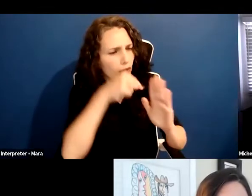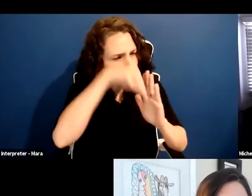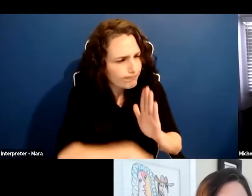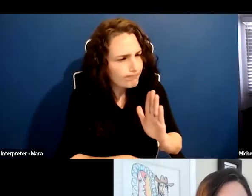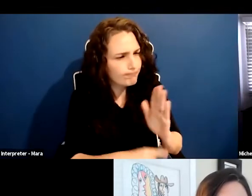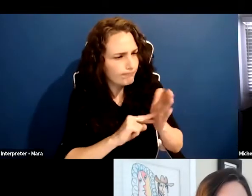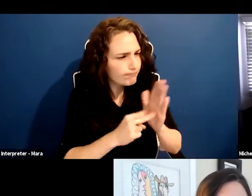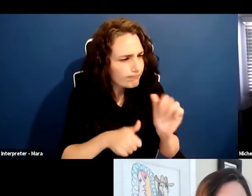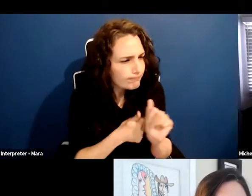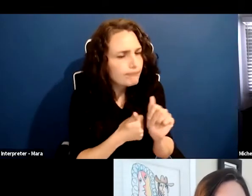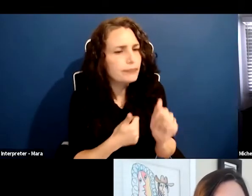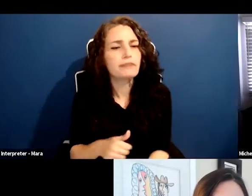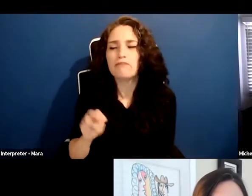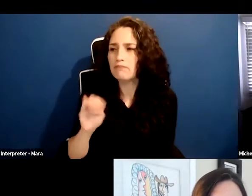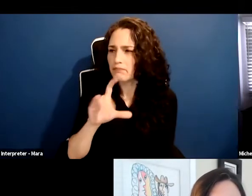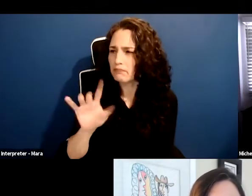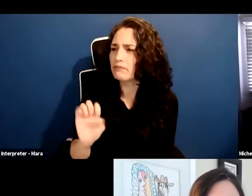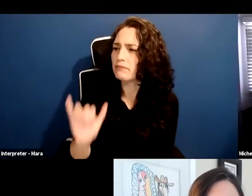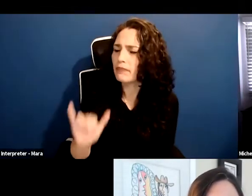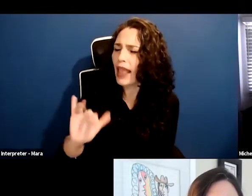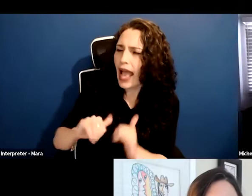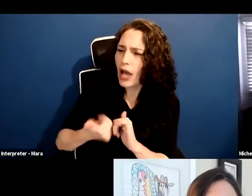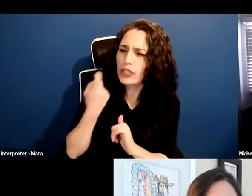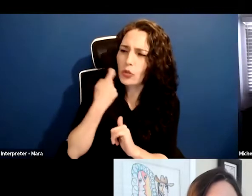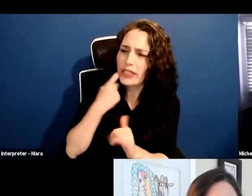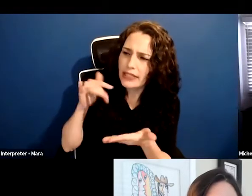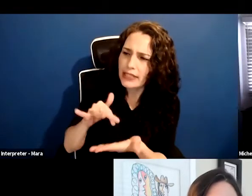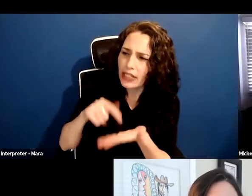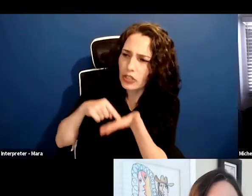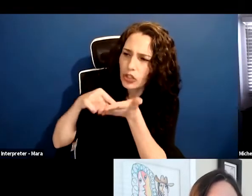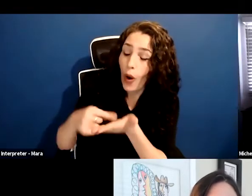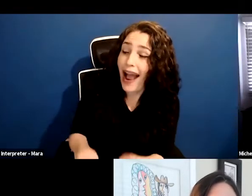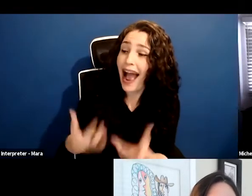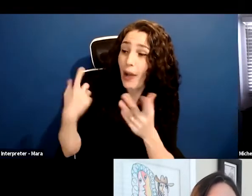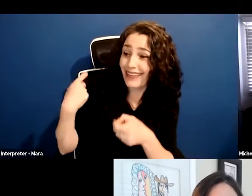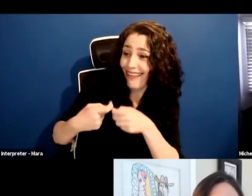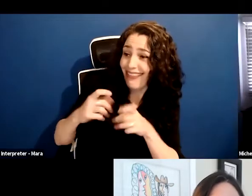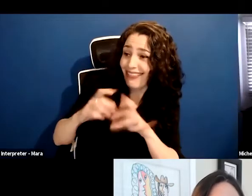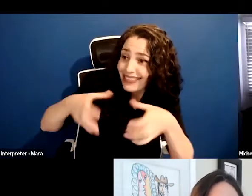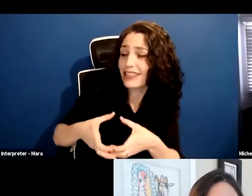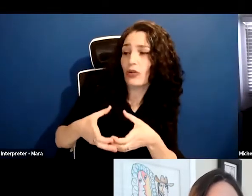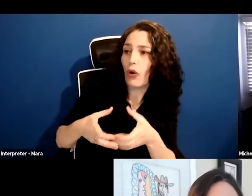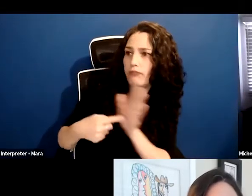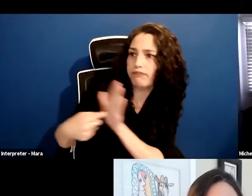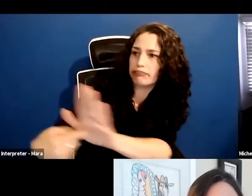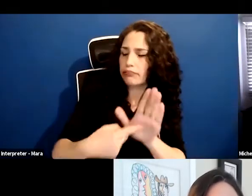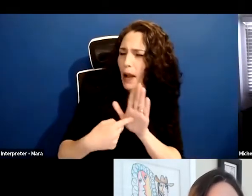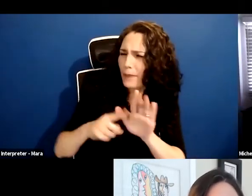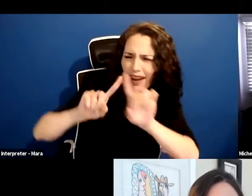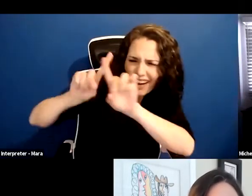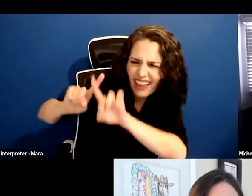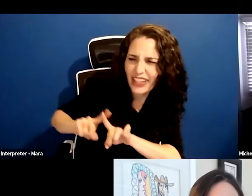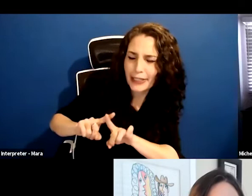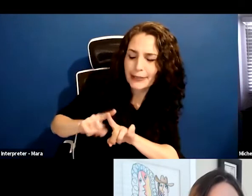And so how does this latest study reflect not only the amount of Latino representation, but the nuances of it,